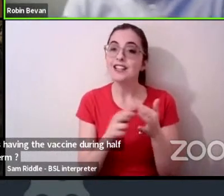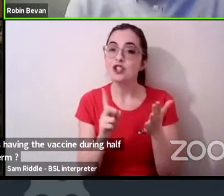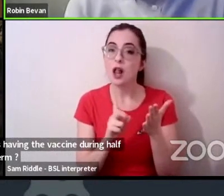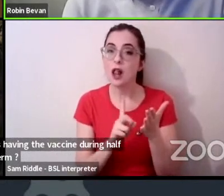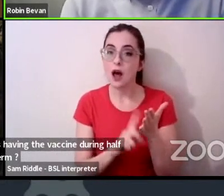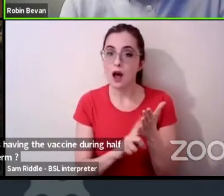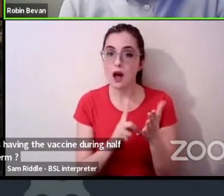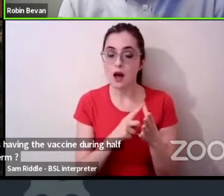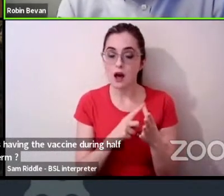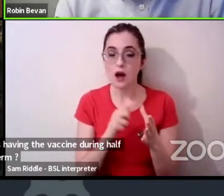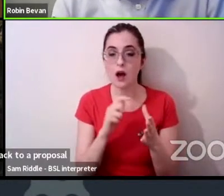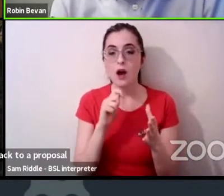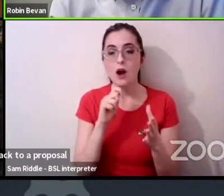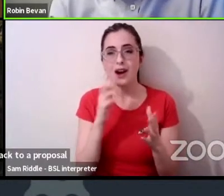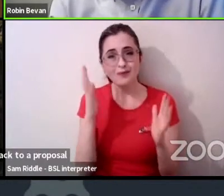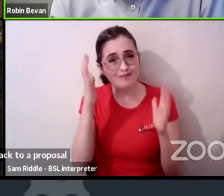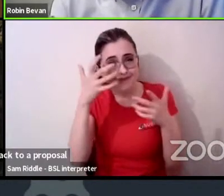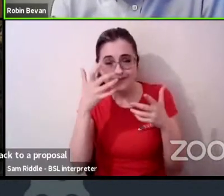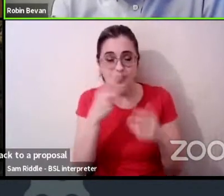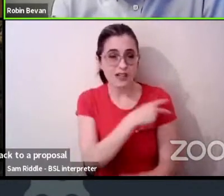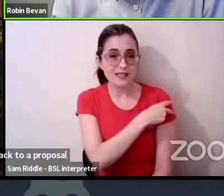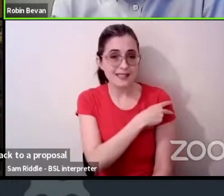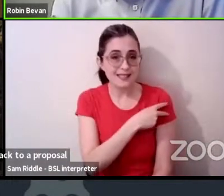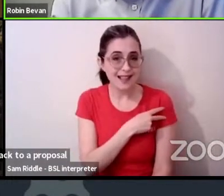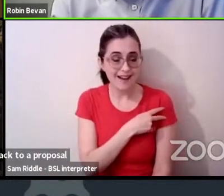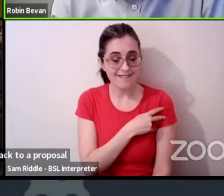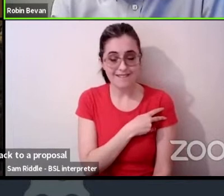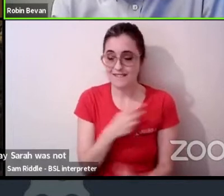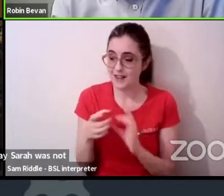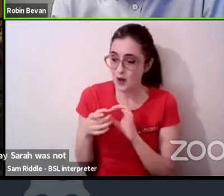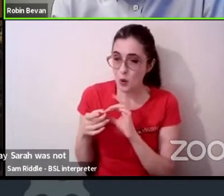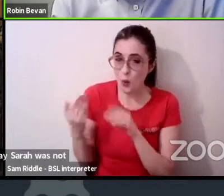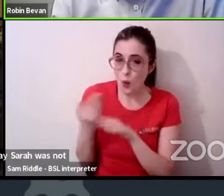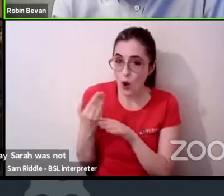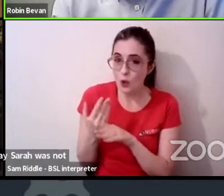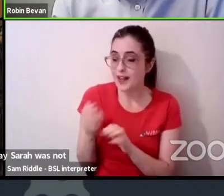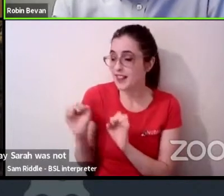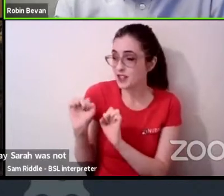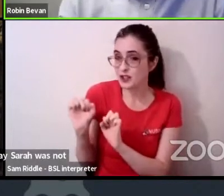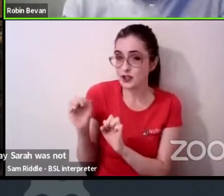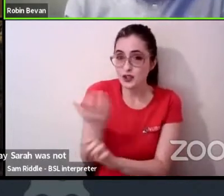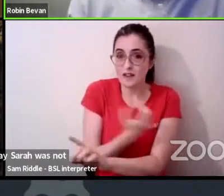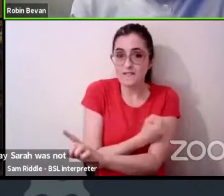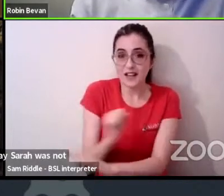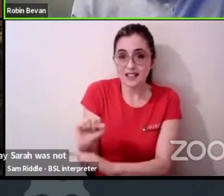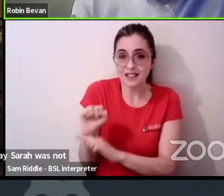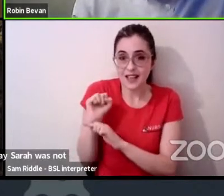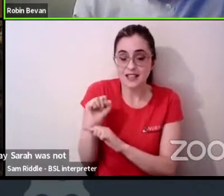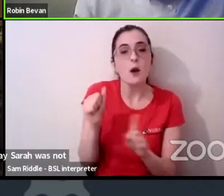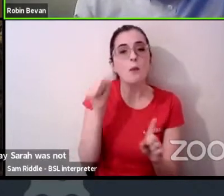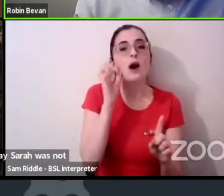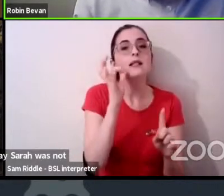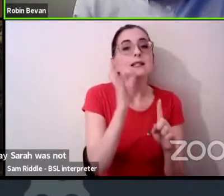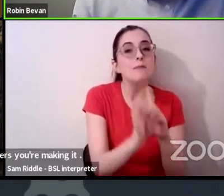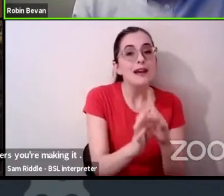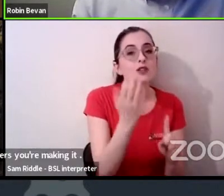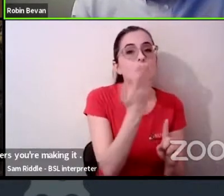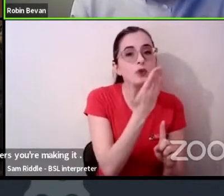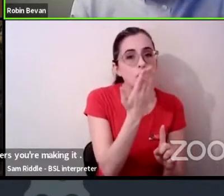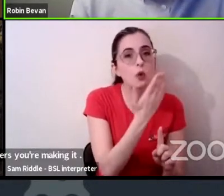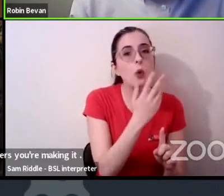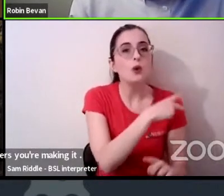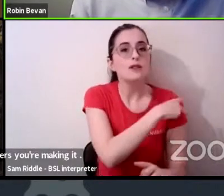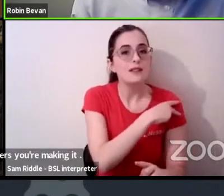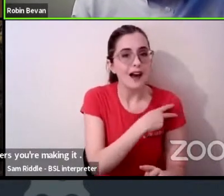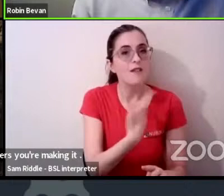you, Angela. I'm very concerned that staff I work with are not vaccinated yet. while special school staff have been. I